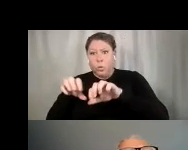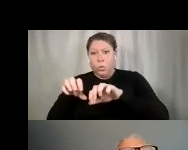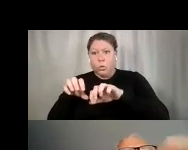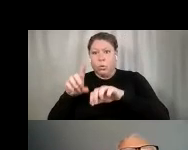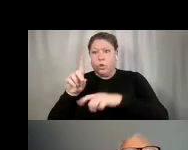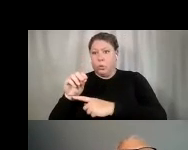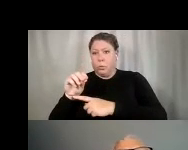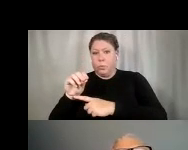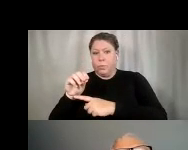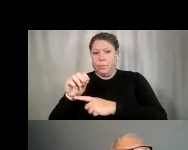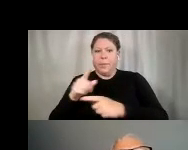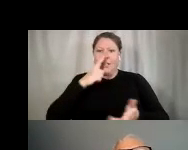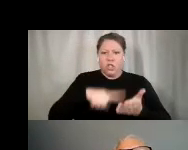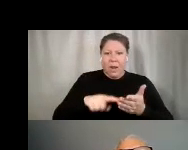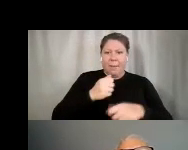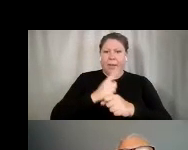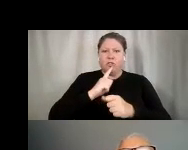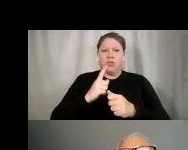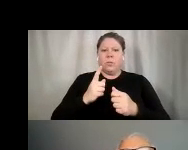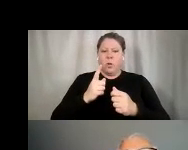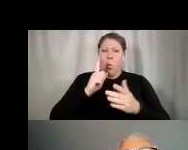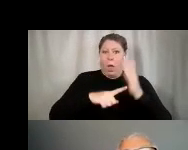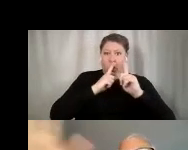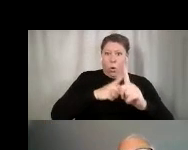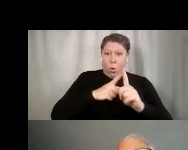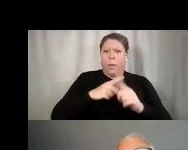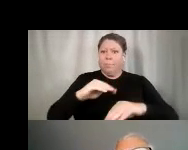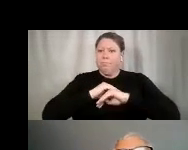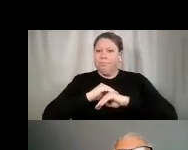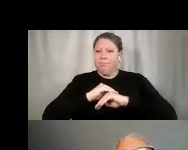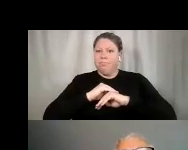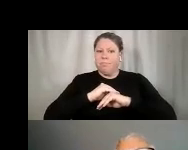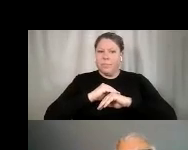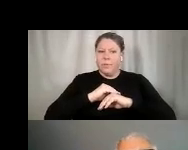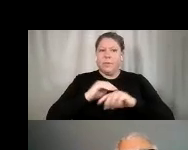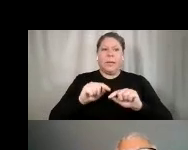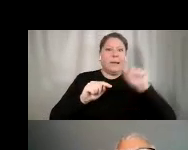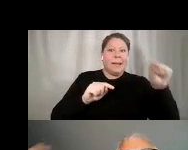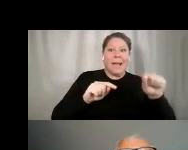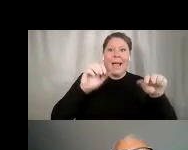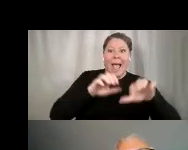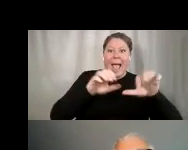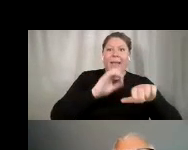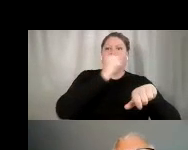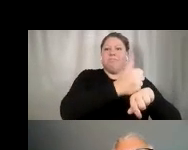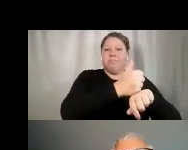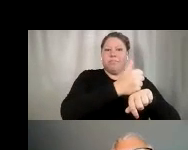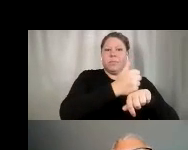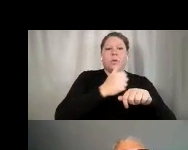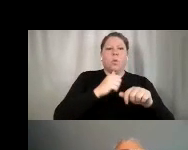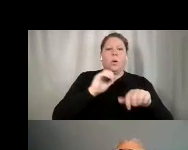it matches the outcome that we wanted. We can either go to act and implement or act or just and figure out what else to